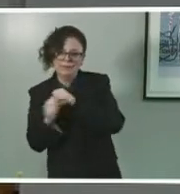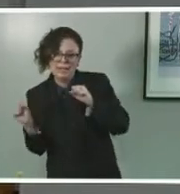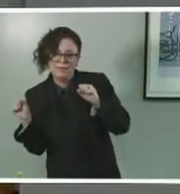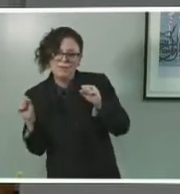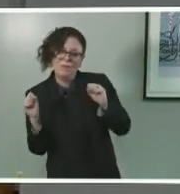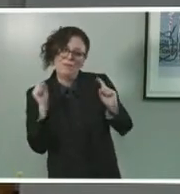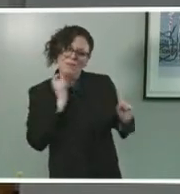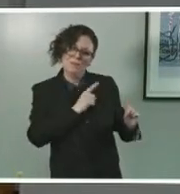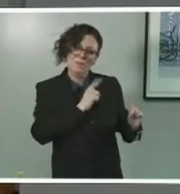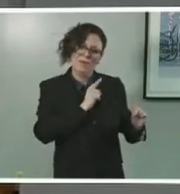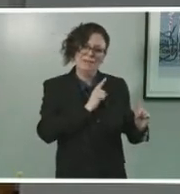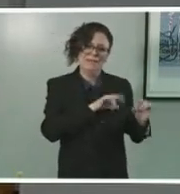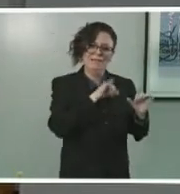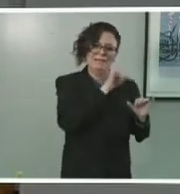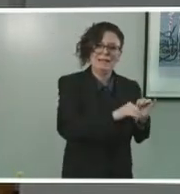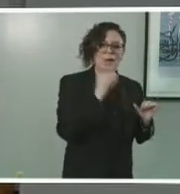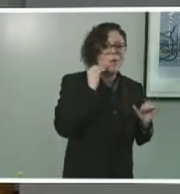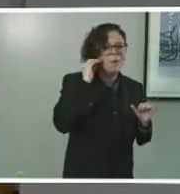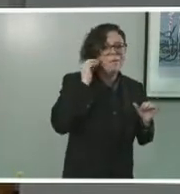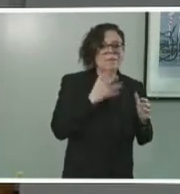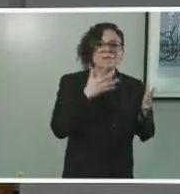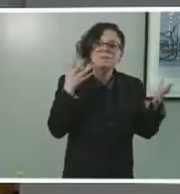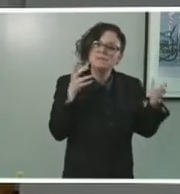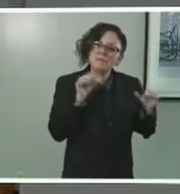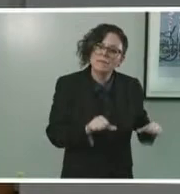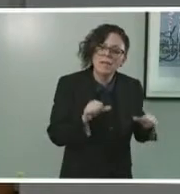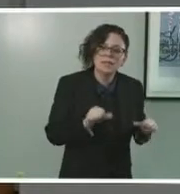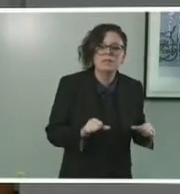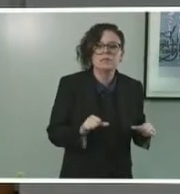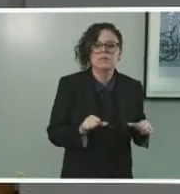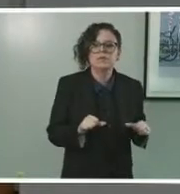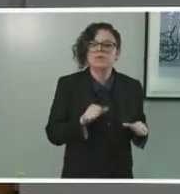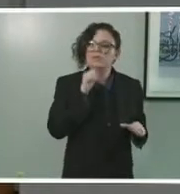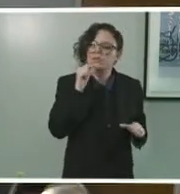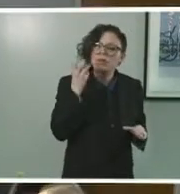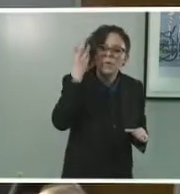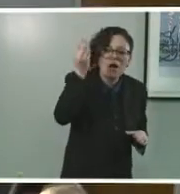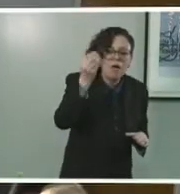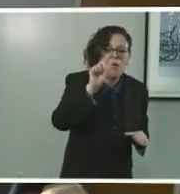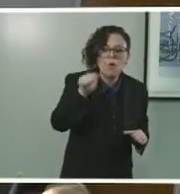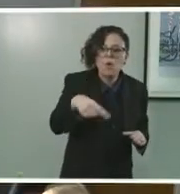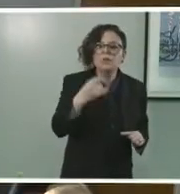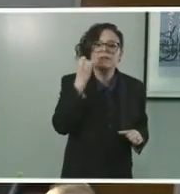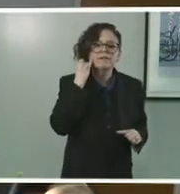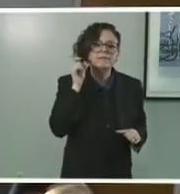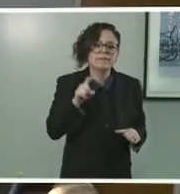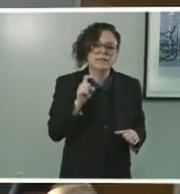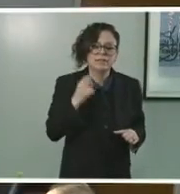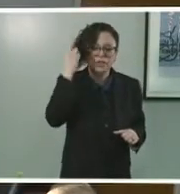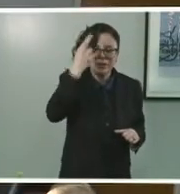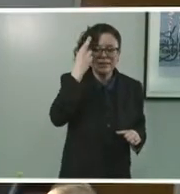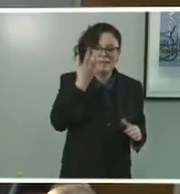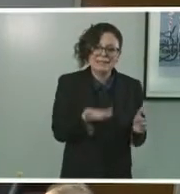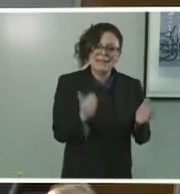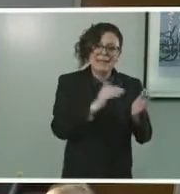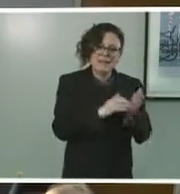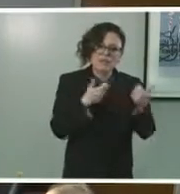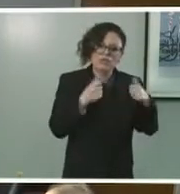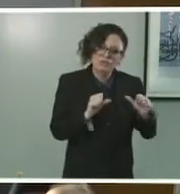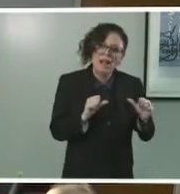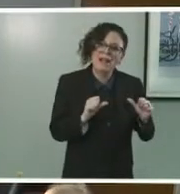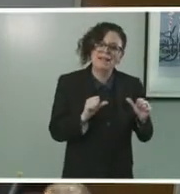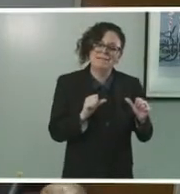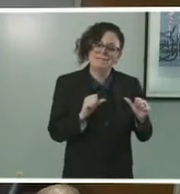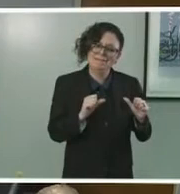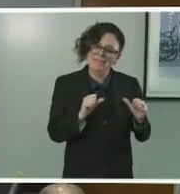stay home as much as possible. Don't leave except for the necessary reasons, because we're trying to prevent the spread of